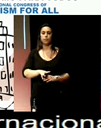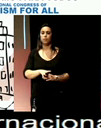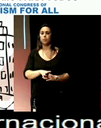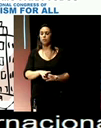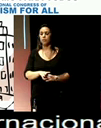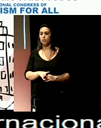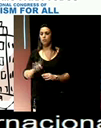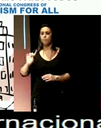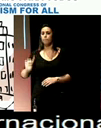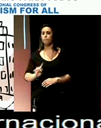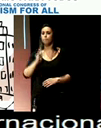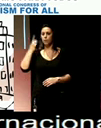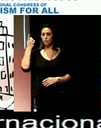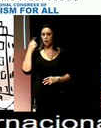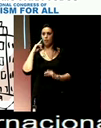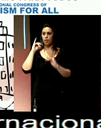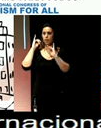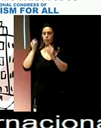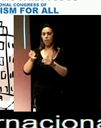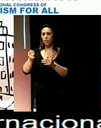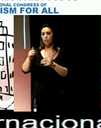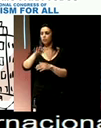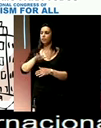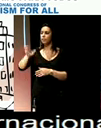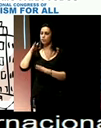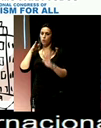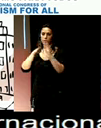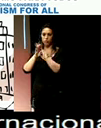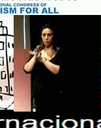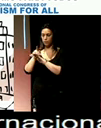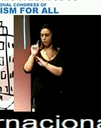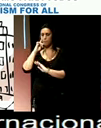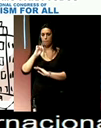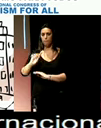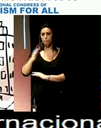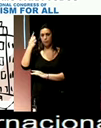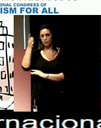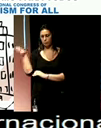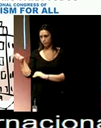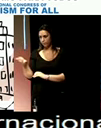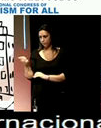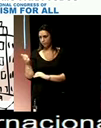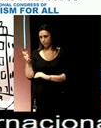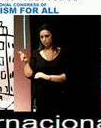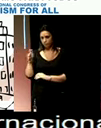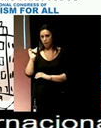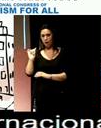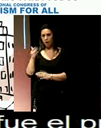destination in Portugal to have the certification of accessible destination,